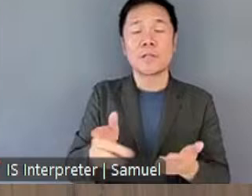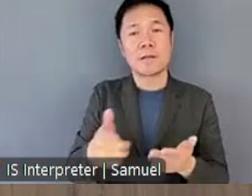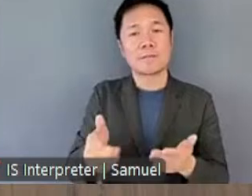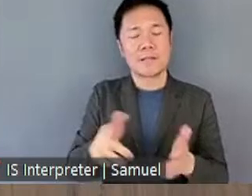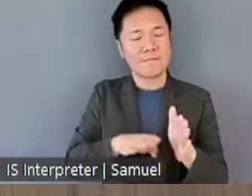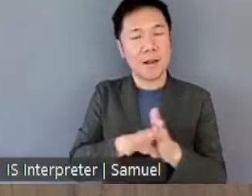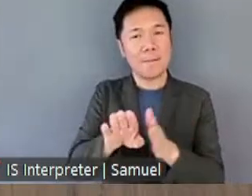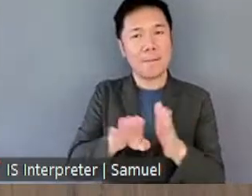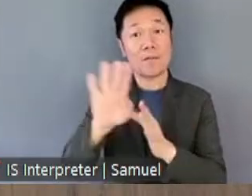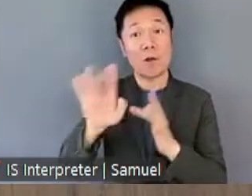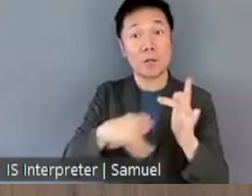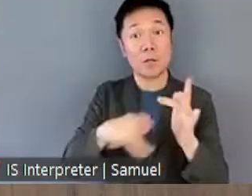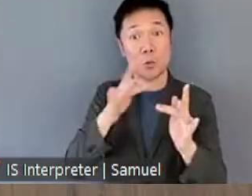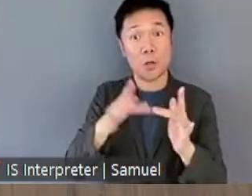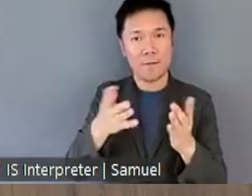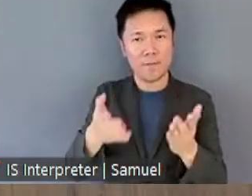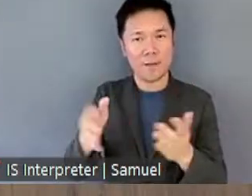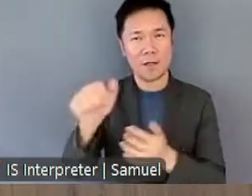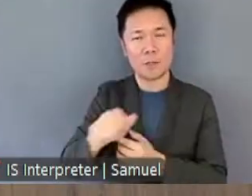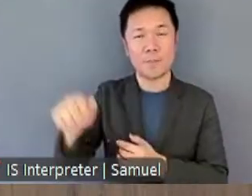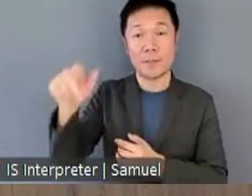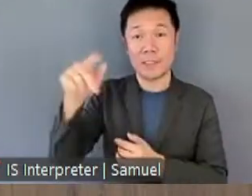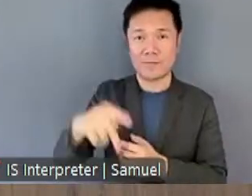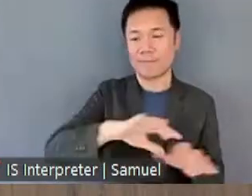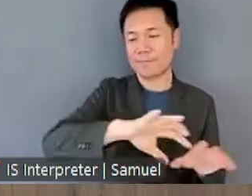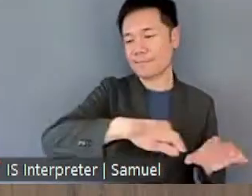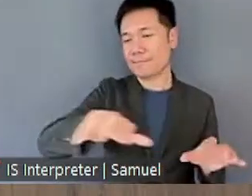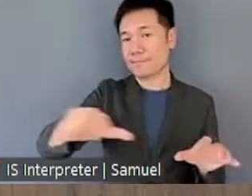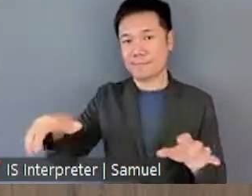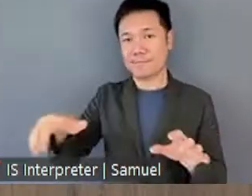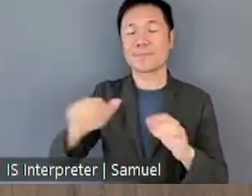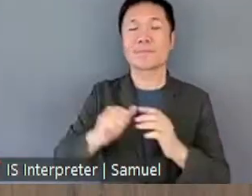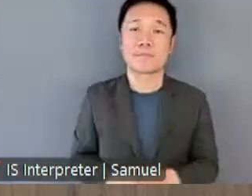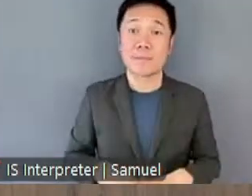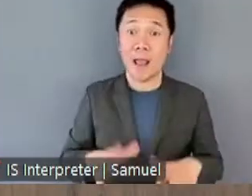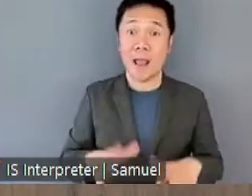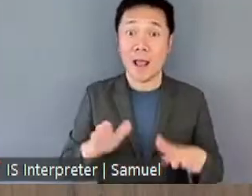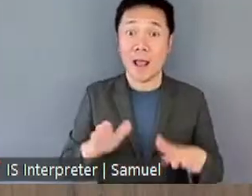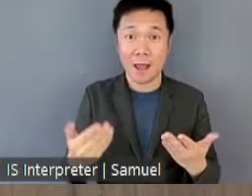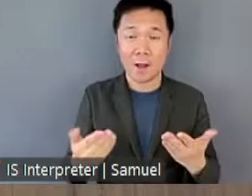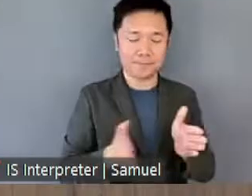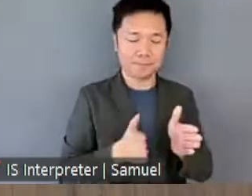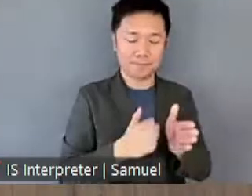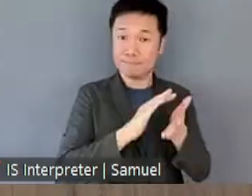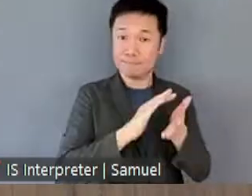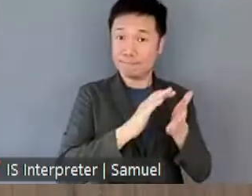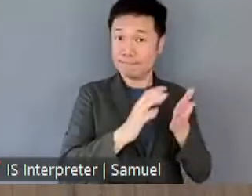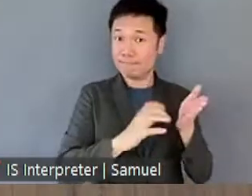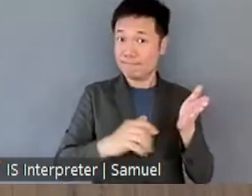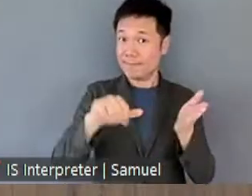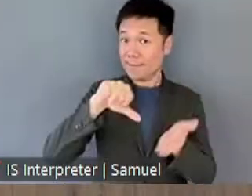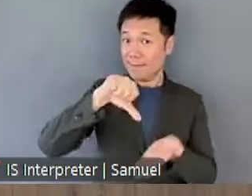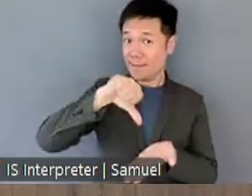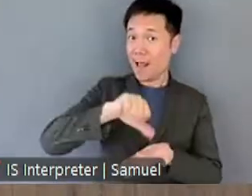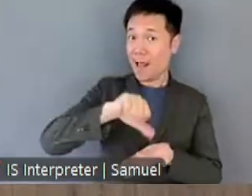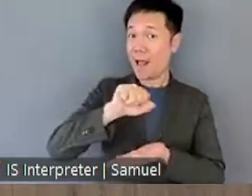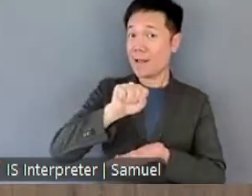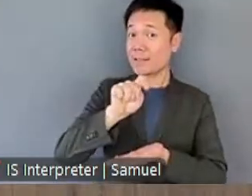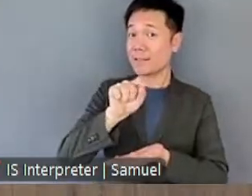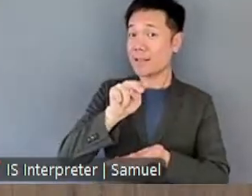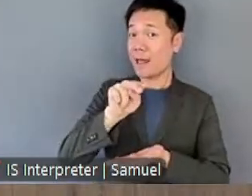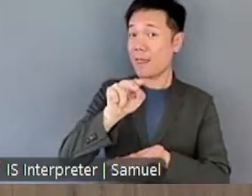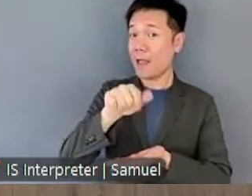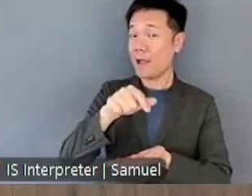region. With those remarks, Chair, it is my honor to present the draft of the Astana Ministerial Declaration on